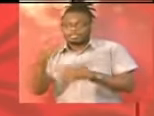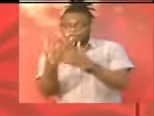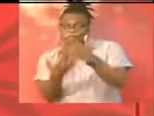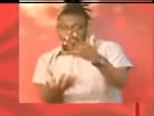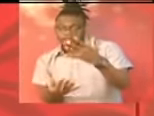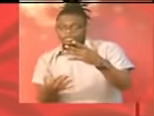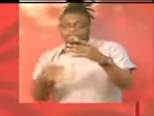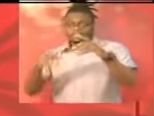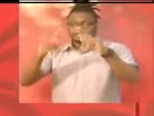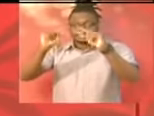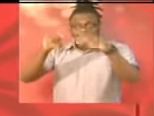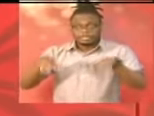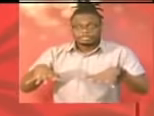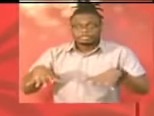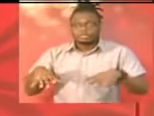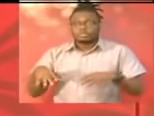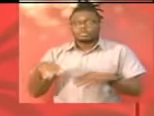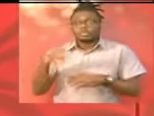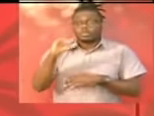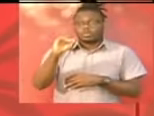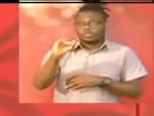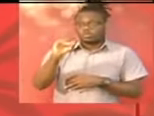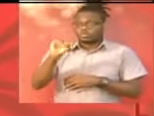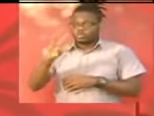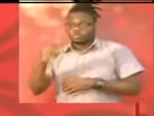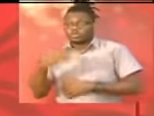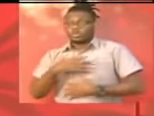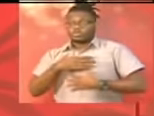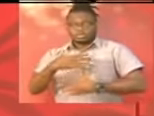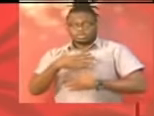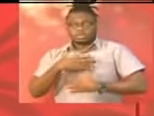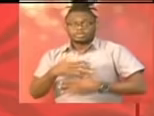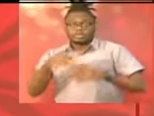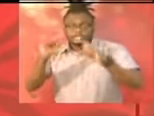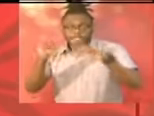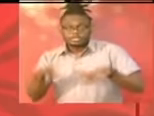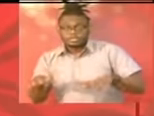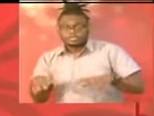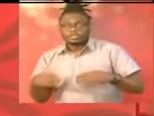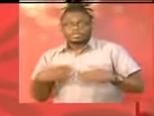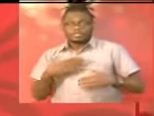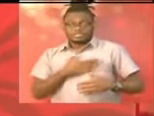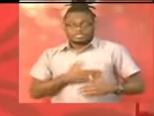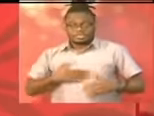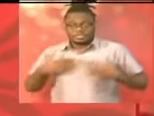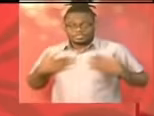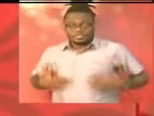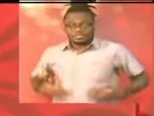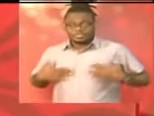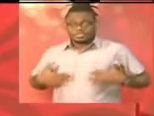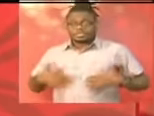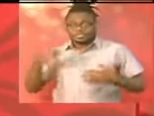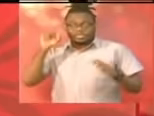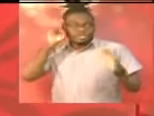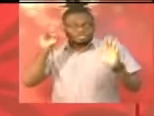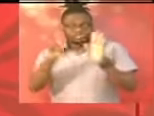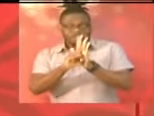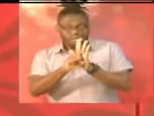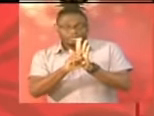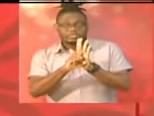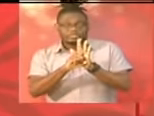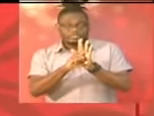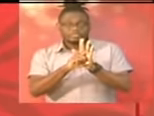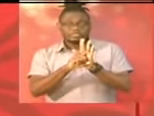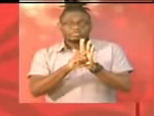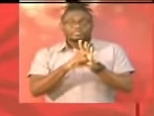oxygen level test, chest x-ray, and continuous monitoring of vitals as well as having received IV fluids due